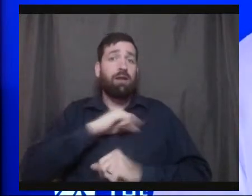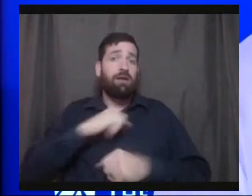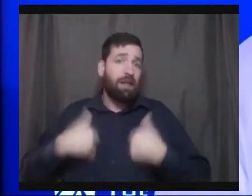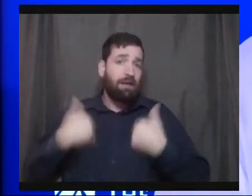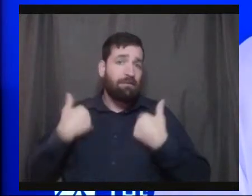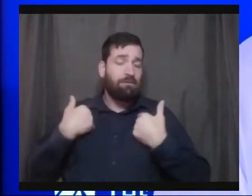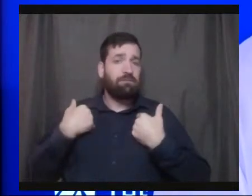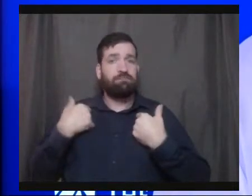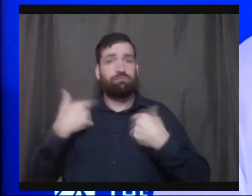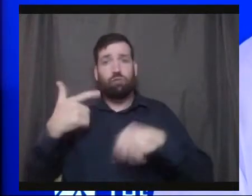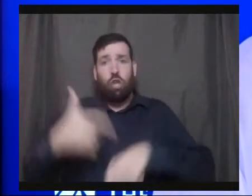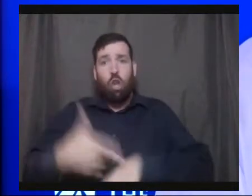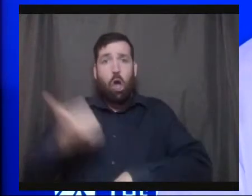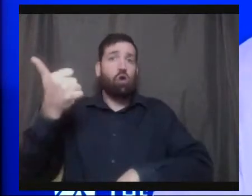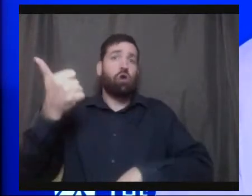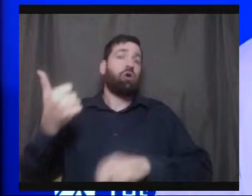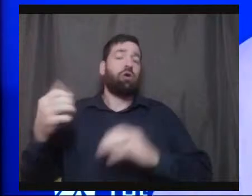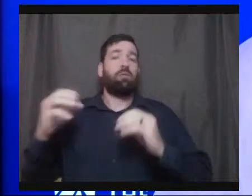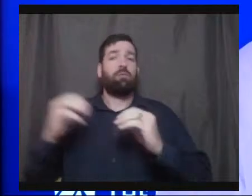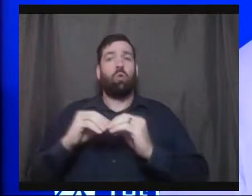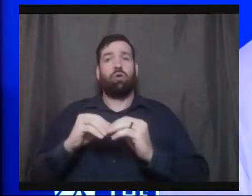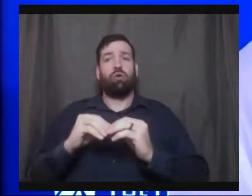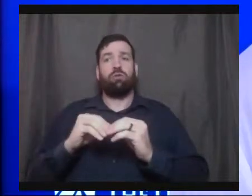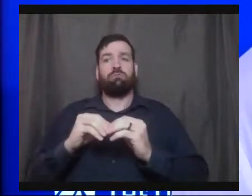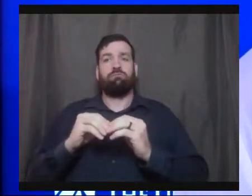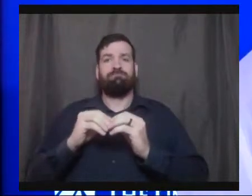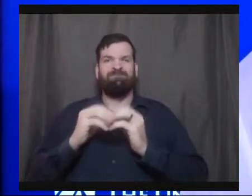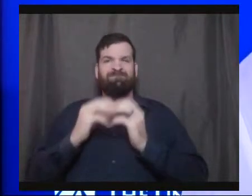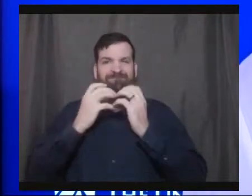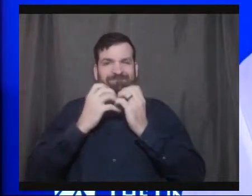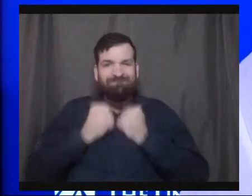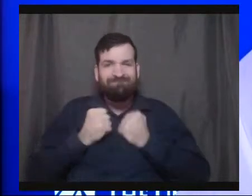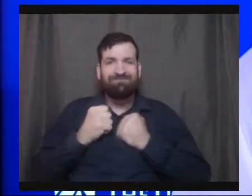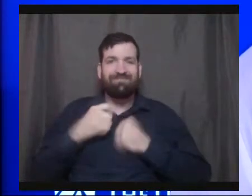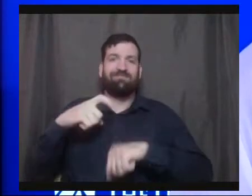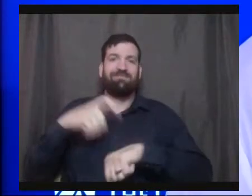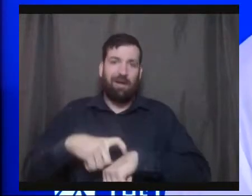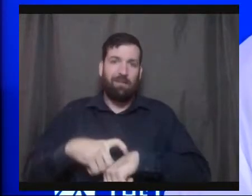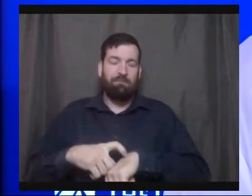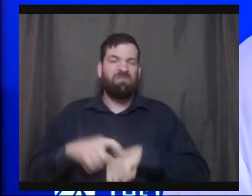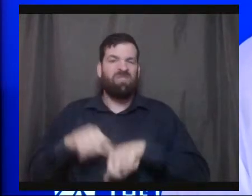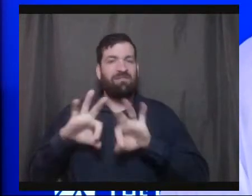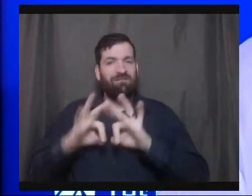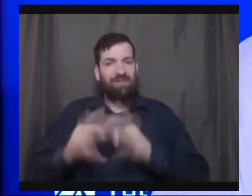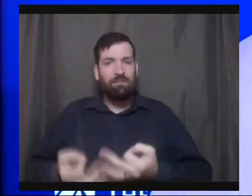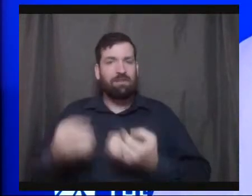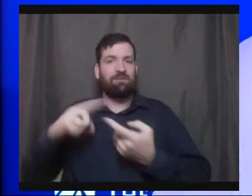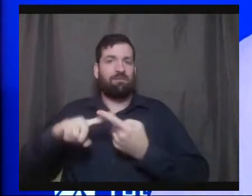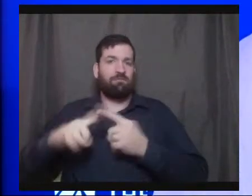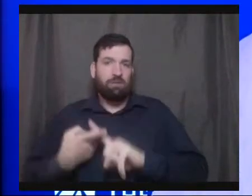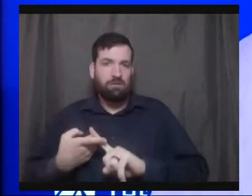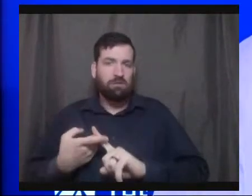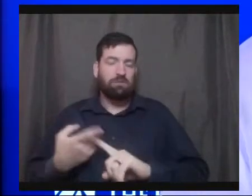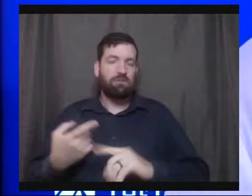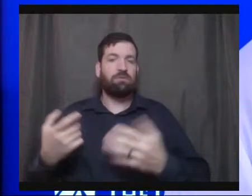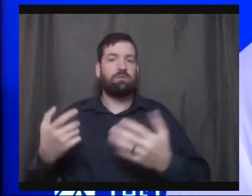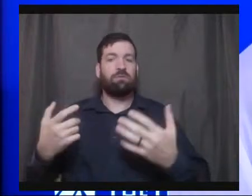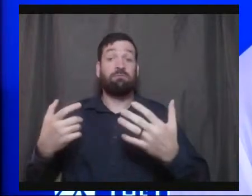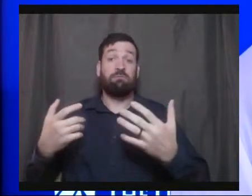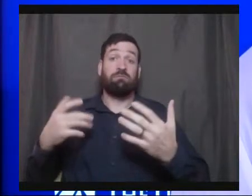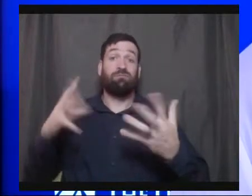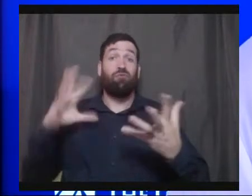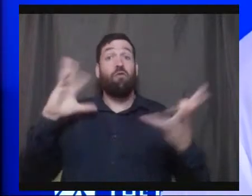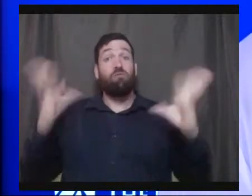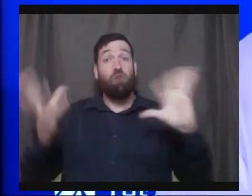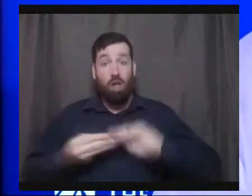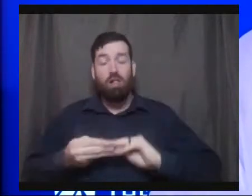and more meaningful time with your friends and your loved ones. And overall, it will help you to have a great quality of